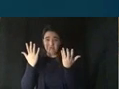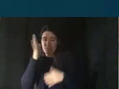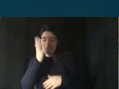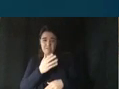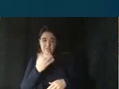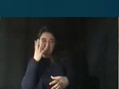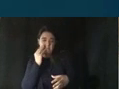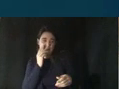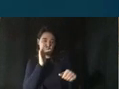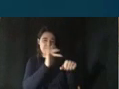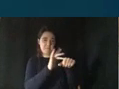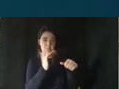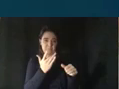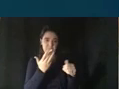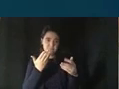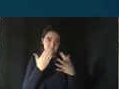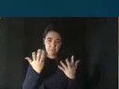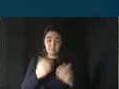key there is,